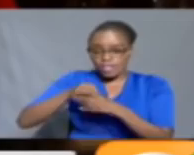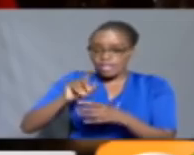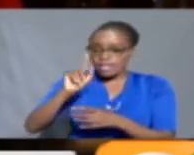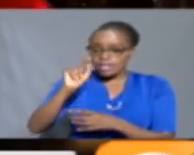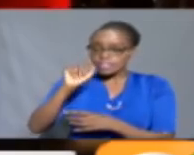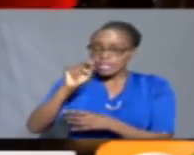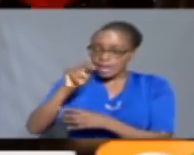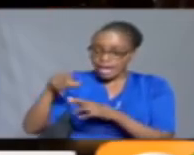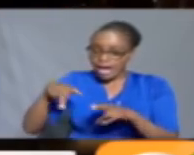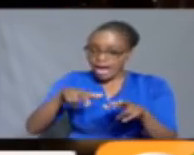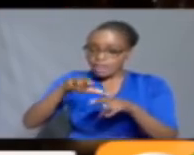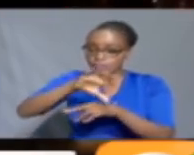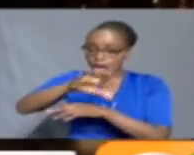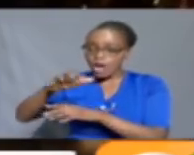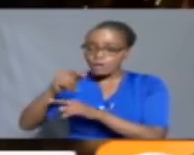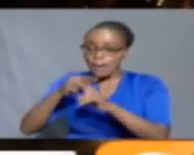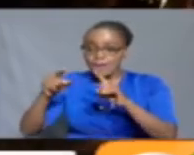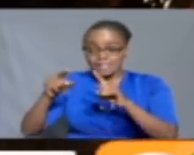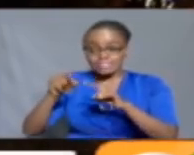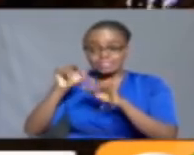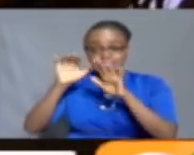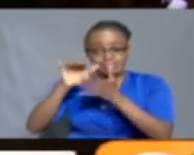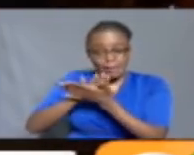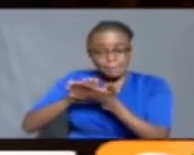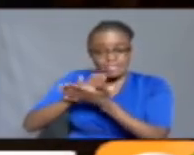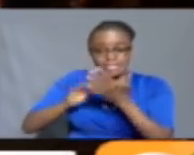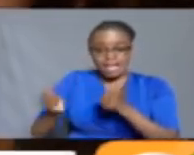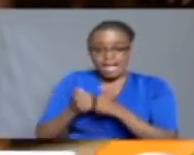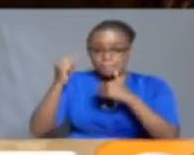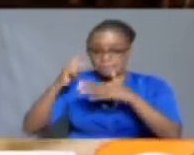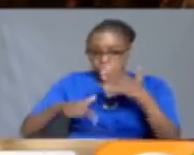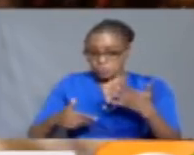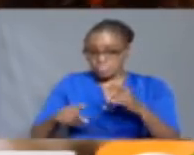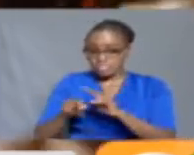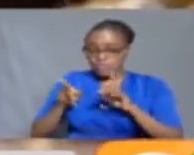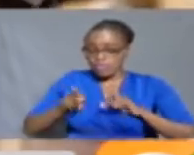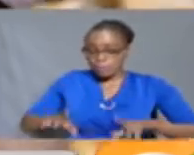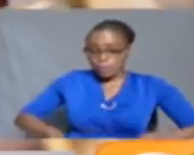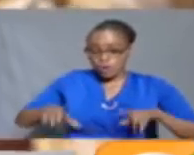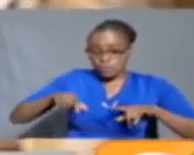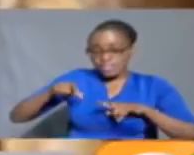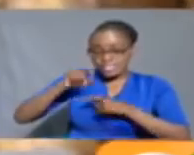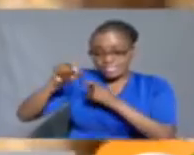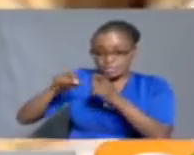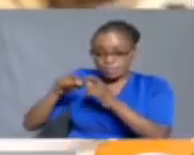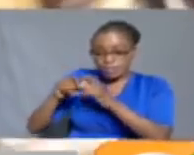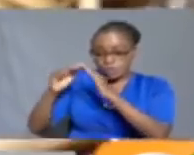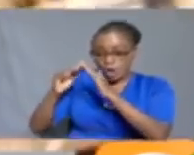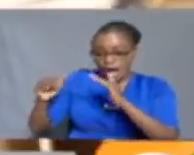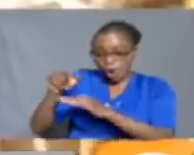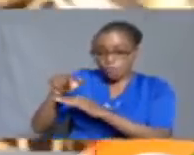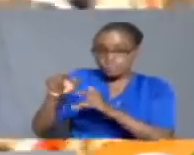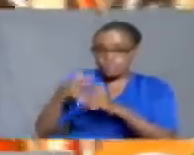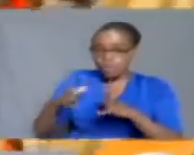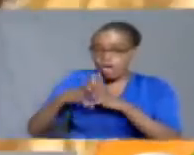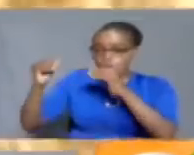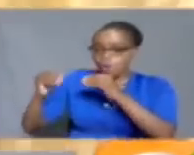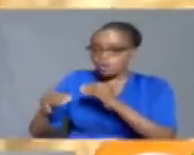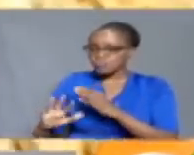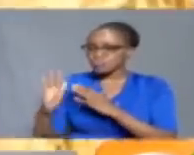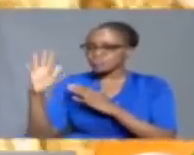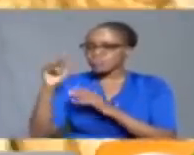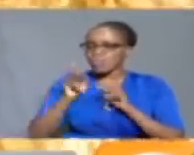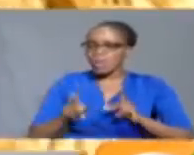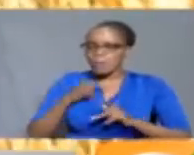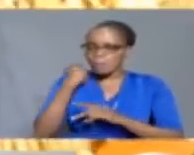River County. And what essentially has happened is the occupants of this particular hut have since gone to the bush, according to